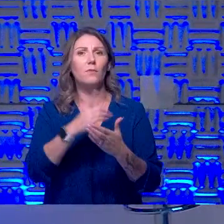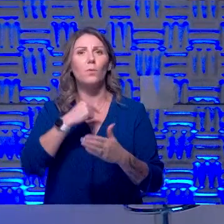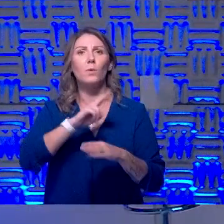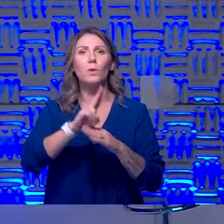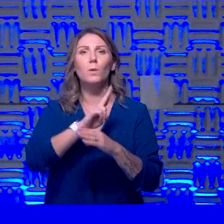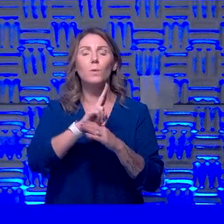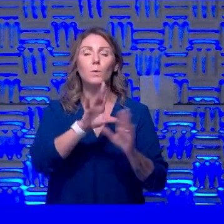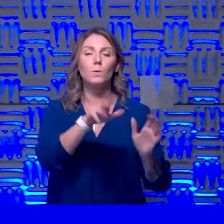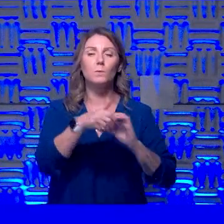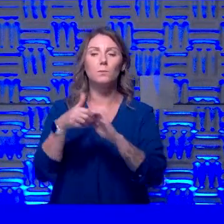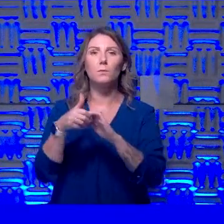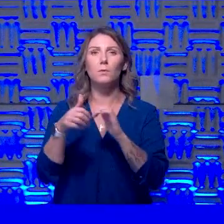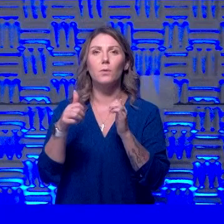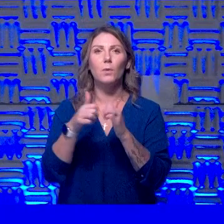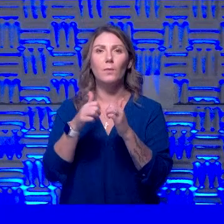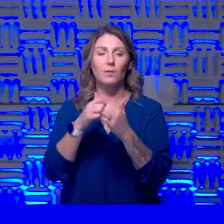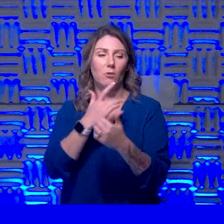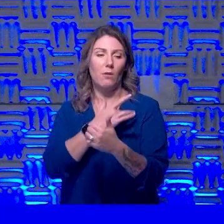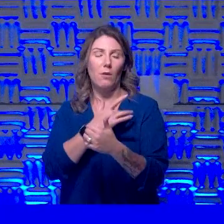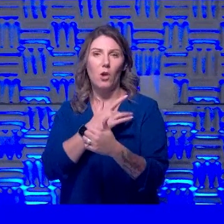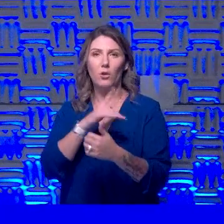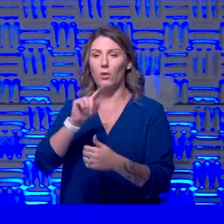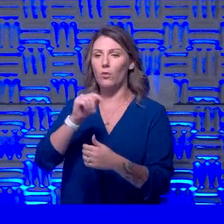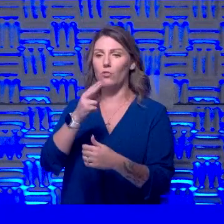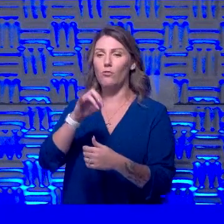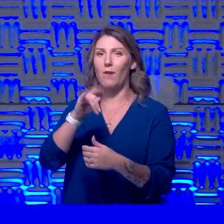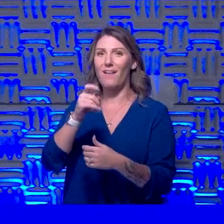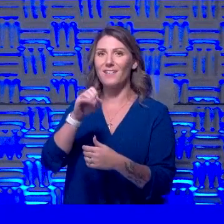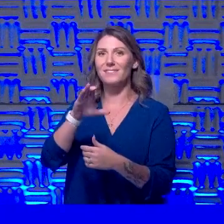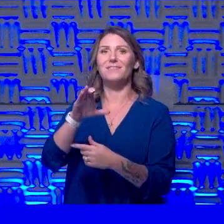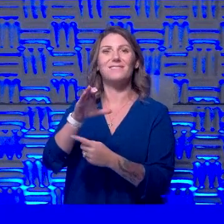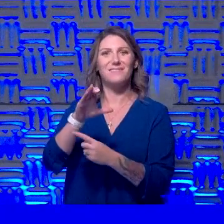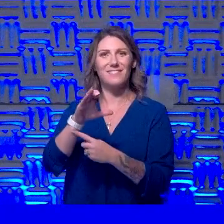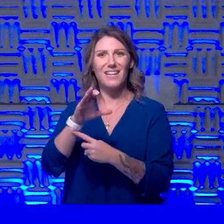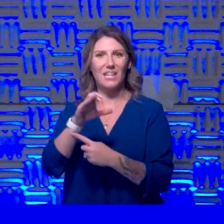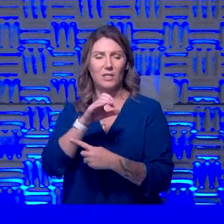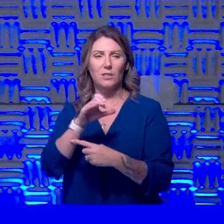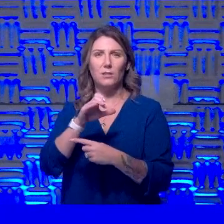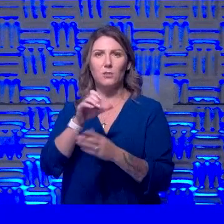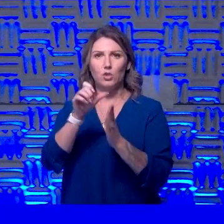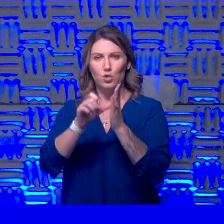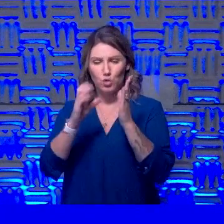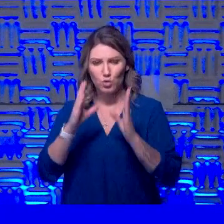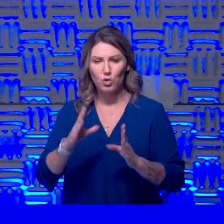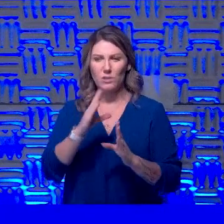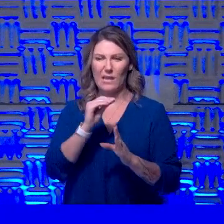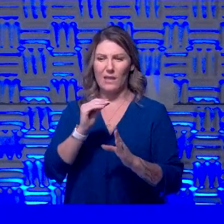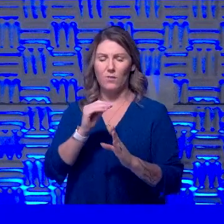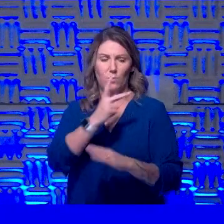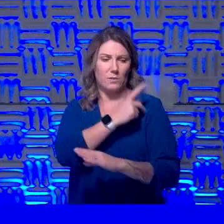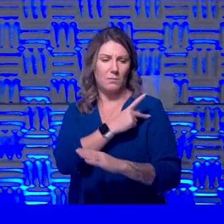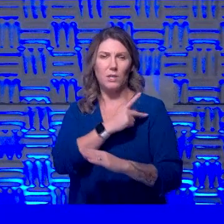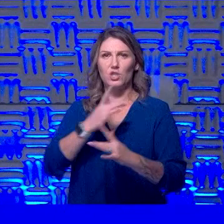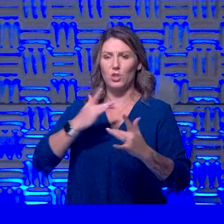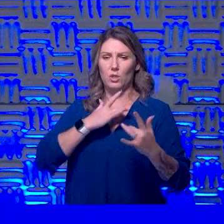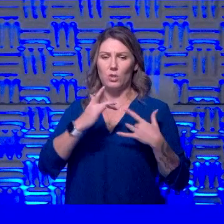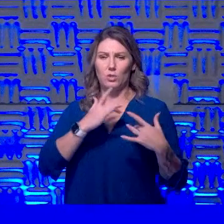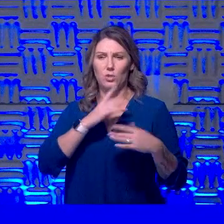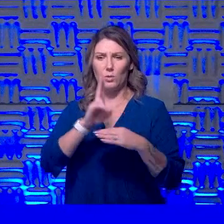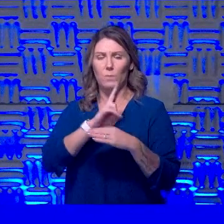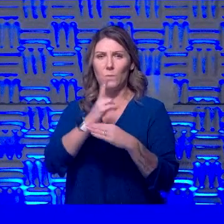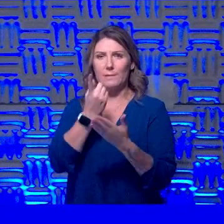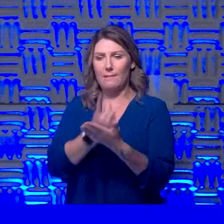in collaboration with our cardiothoracic surgeons and our cardiothoracic ICU. I think there was a concern about using it last